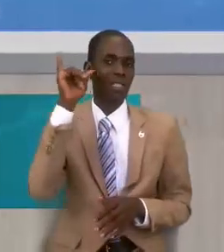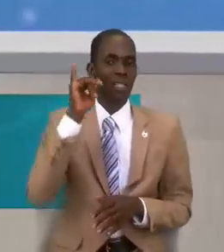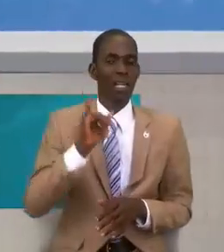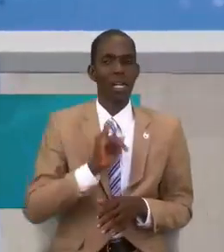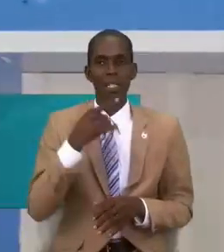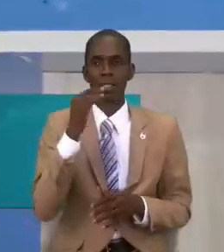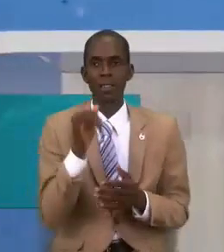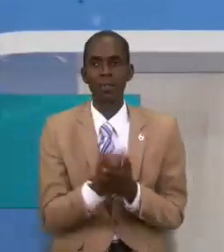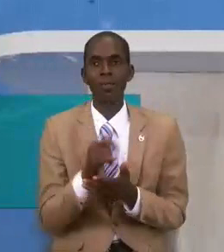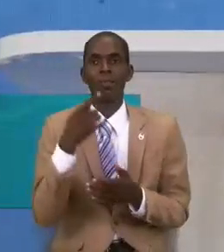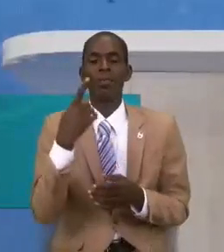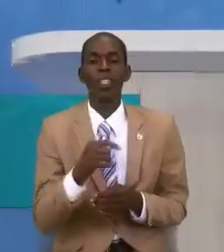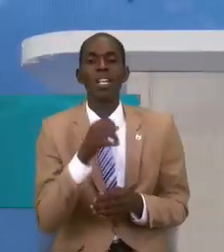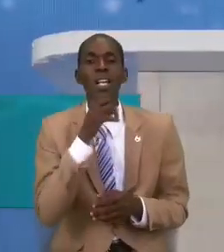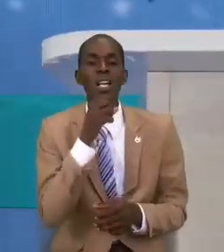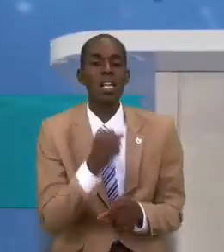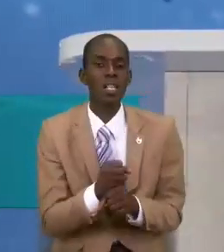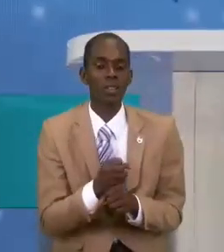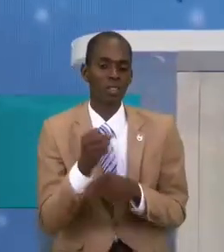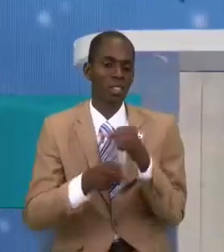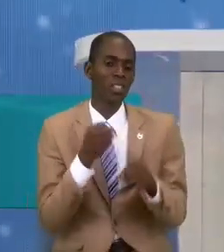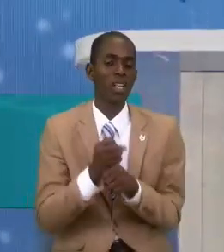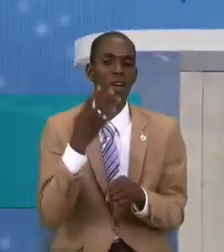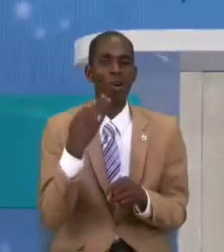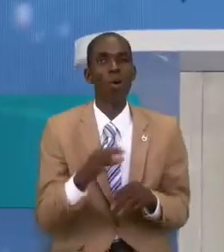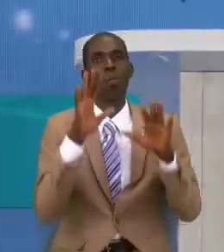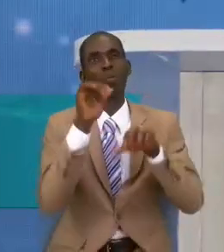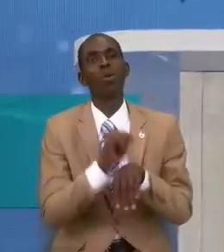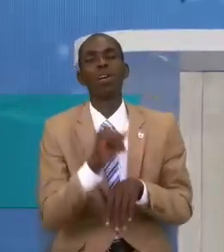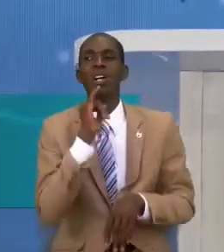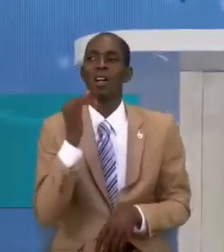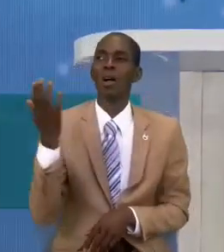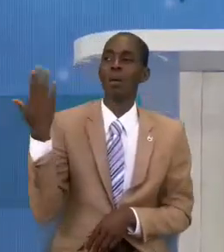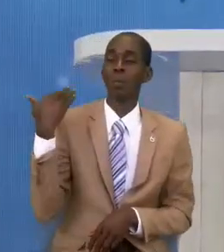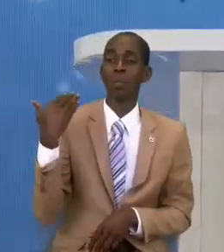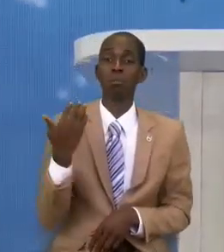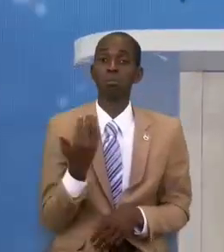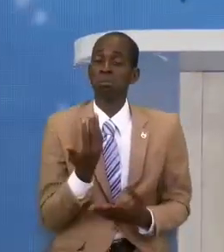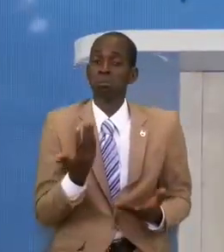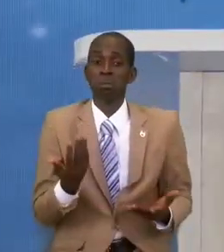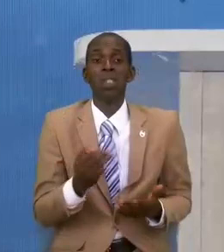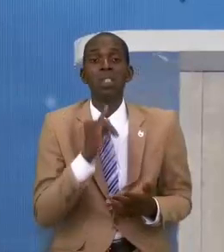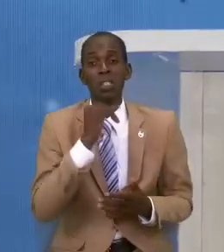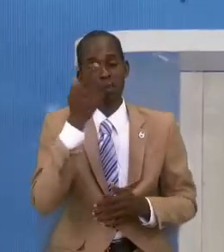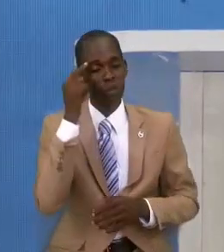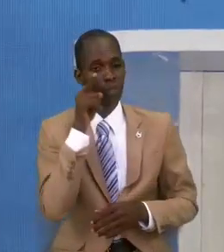It's either they do not really delve into the word